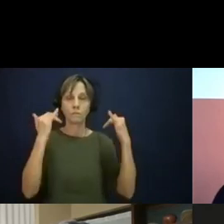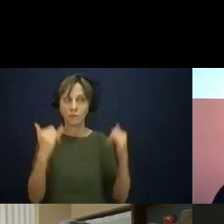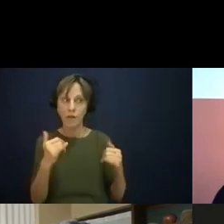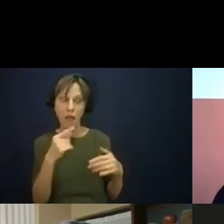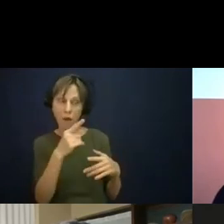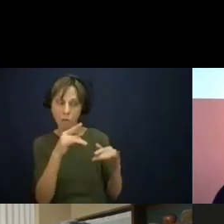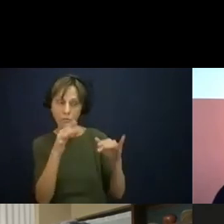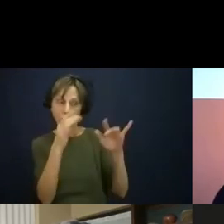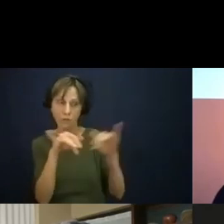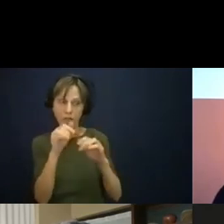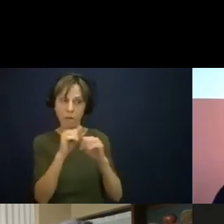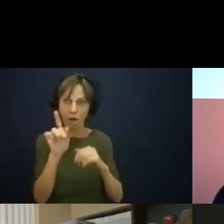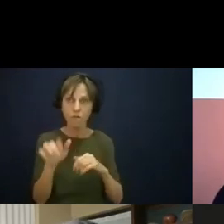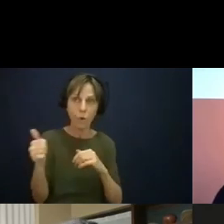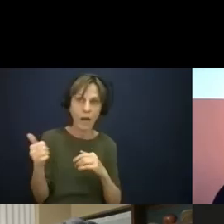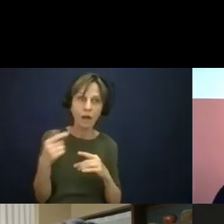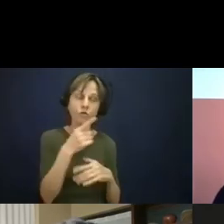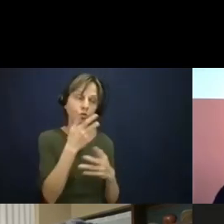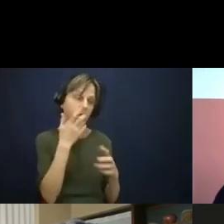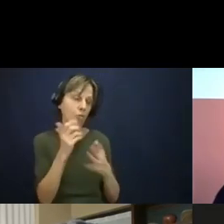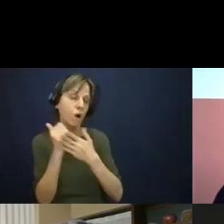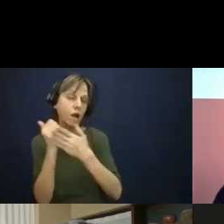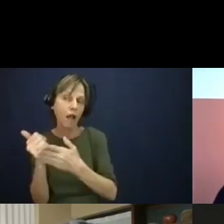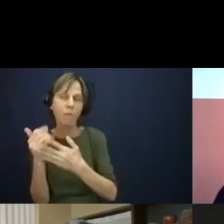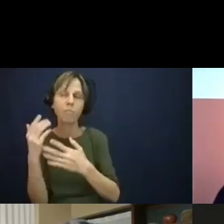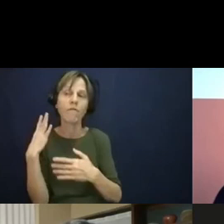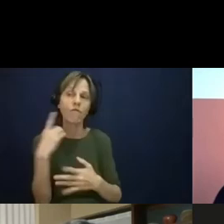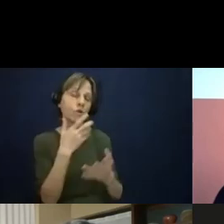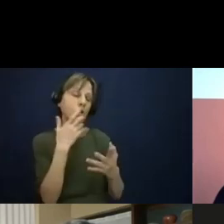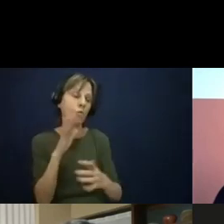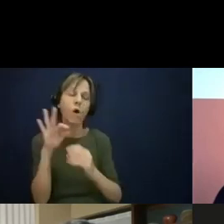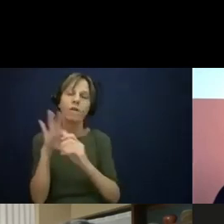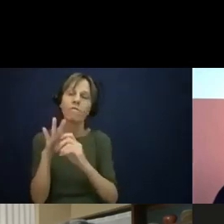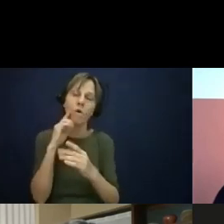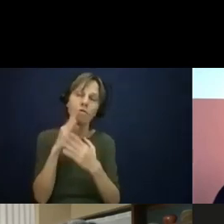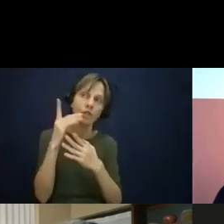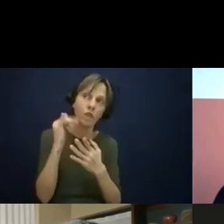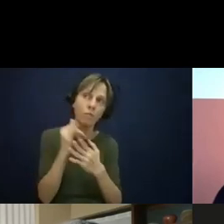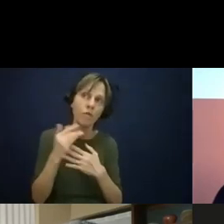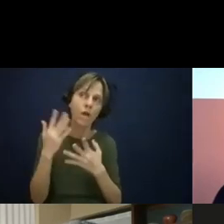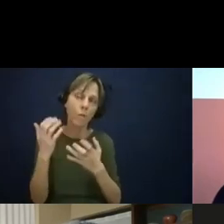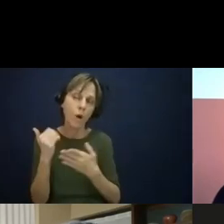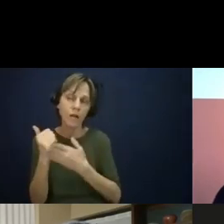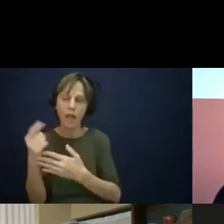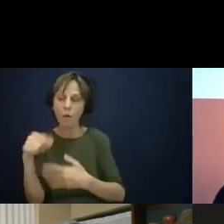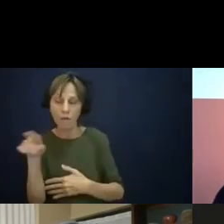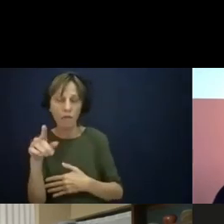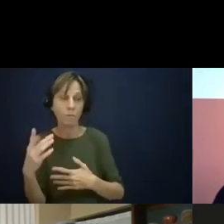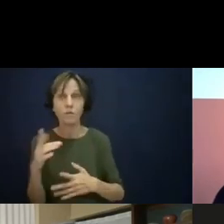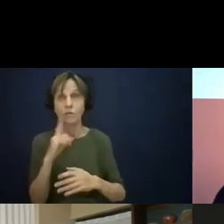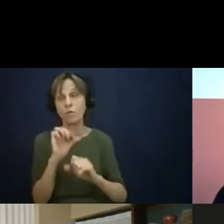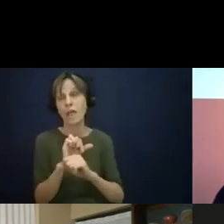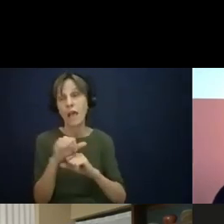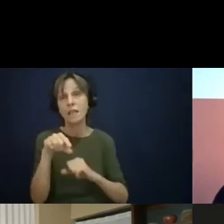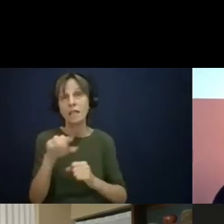people that you was talking about and didn't want to help out or didn't want to vote for somebody that would help them out. Or so it's this reality that the pandemic has